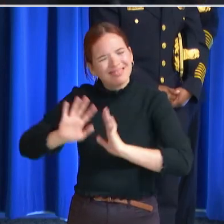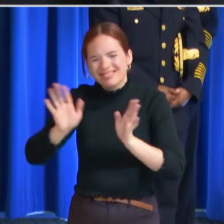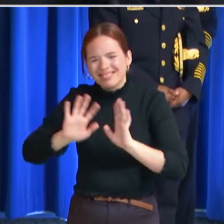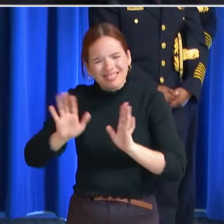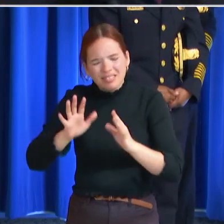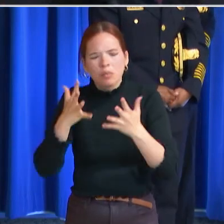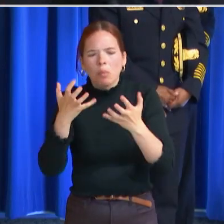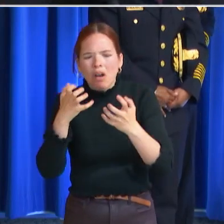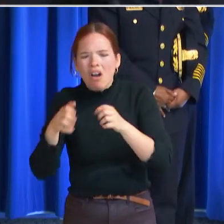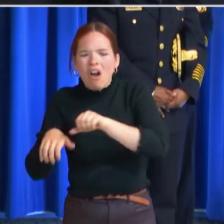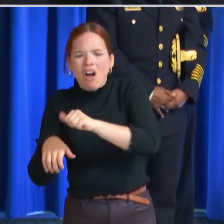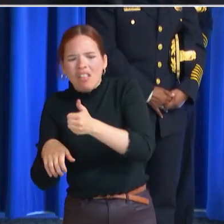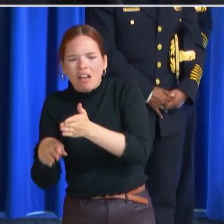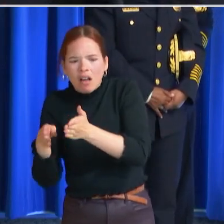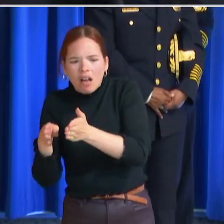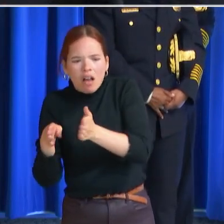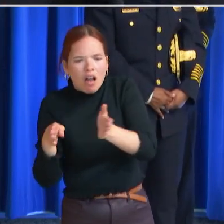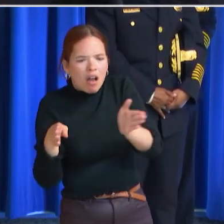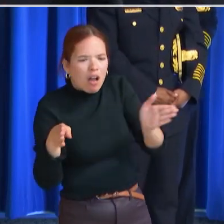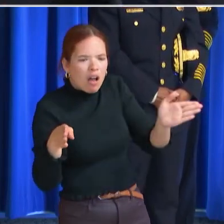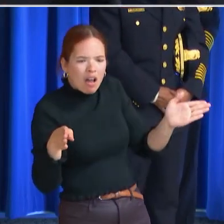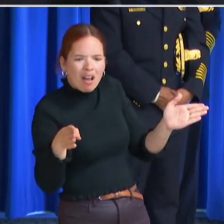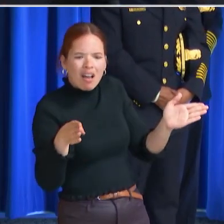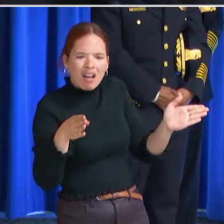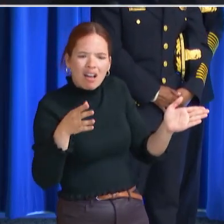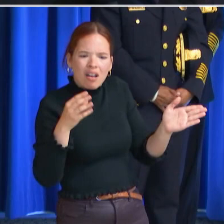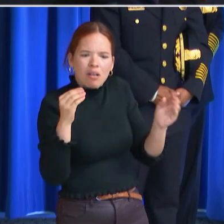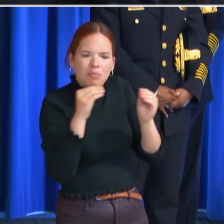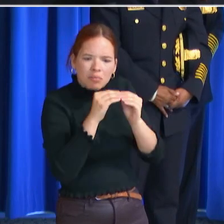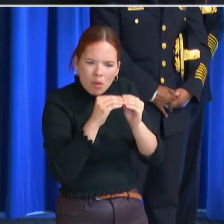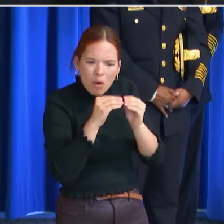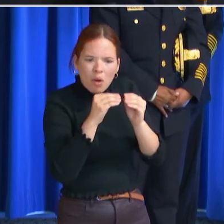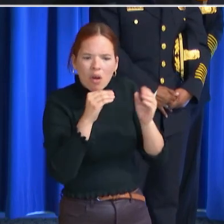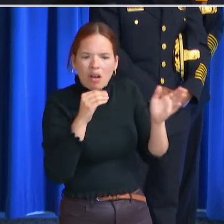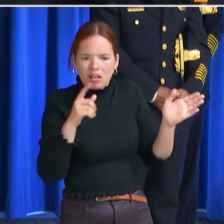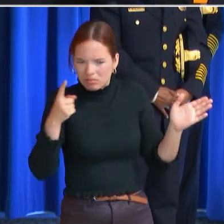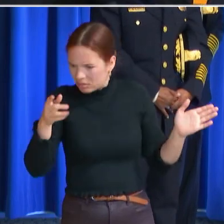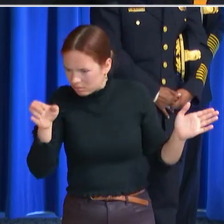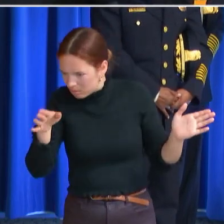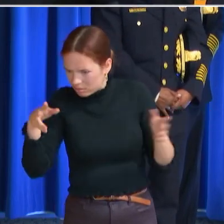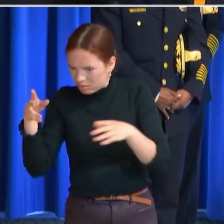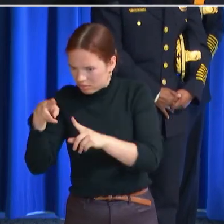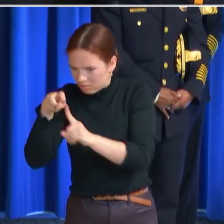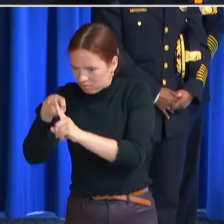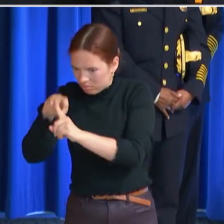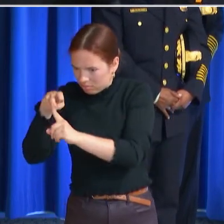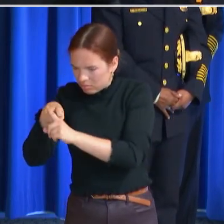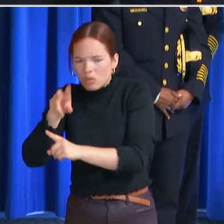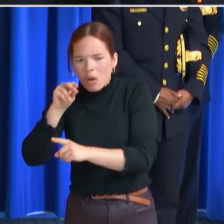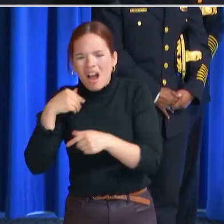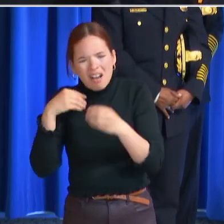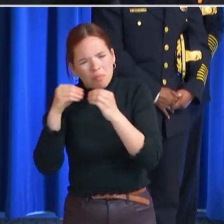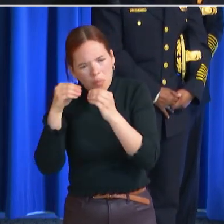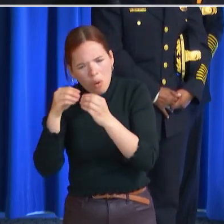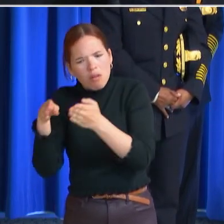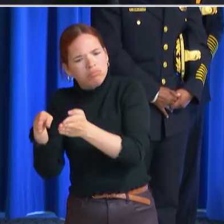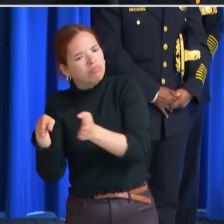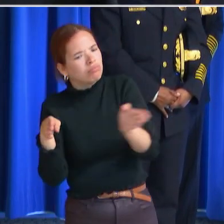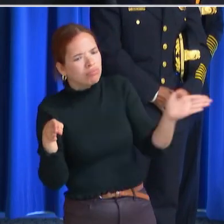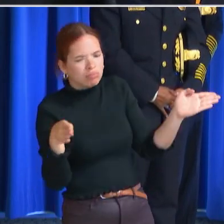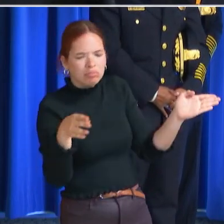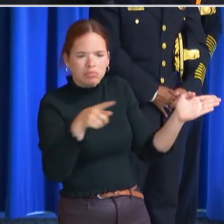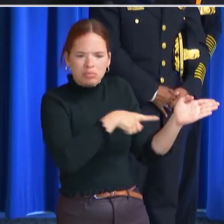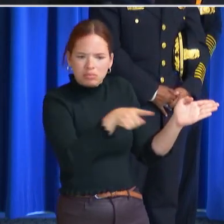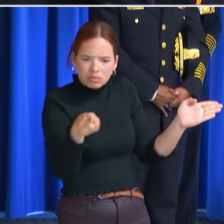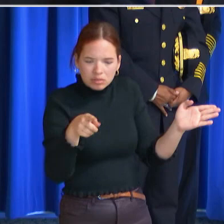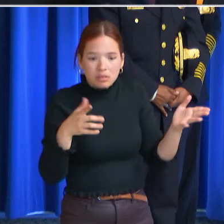being supportive in our communities. This is not an arrest-based initiative. That's not what this is about. It's really about, and I invite community